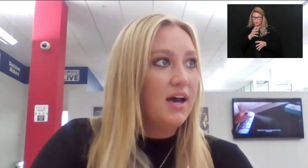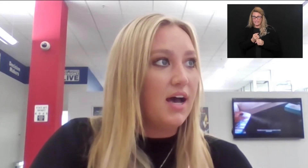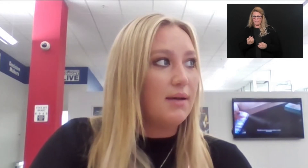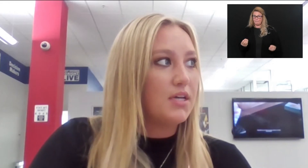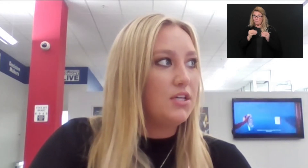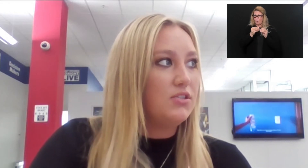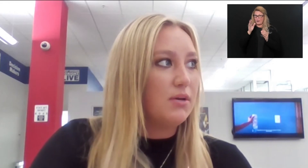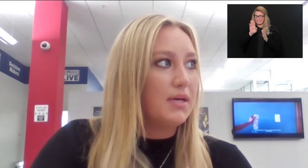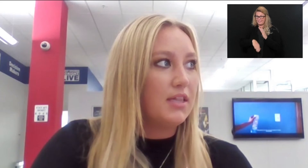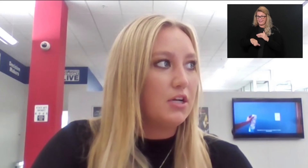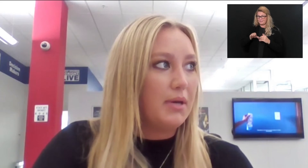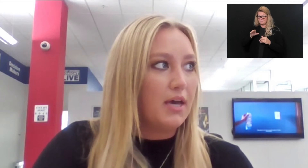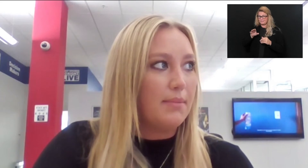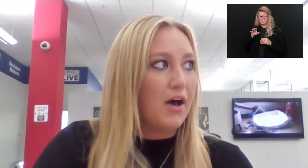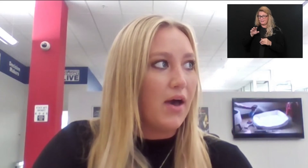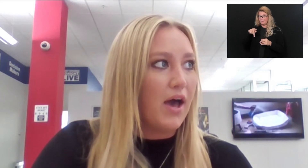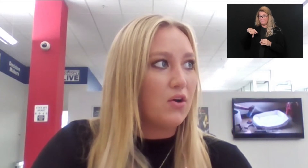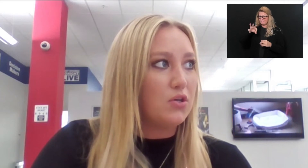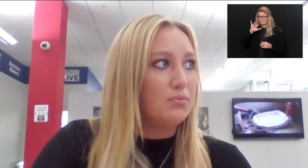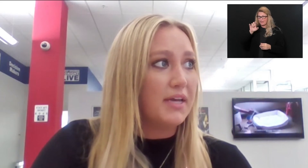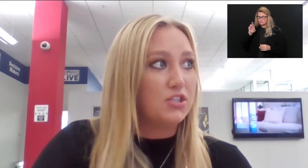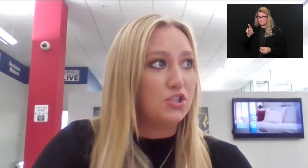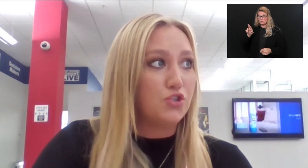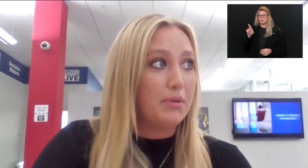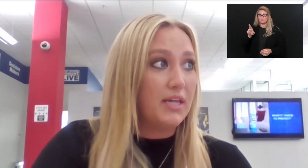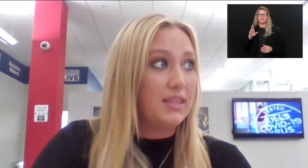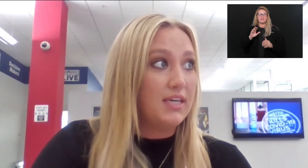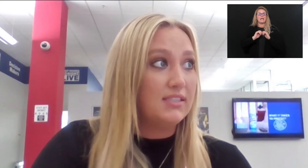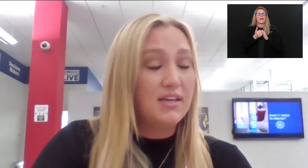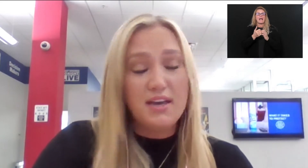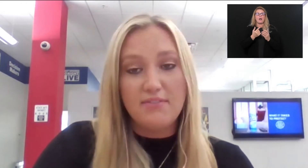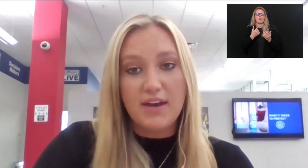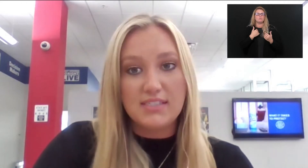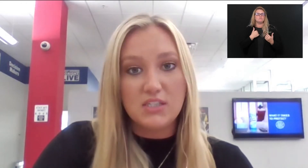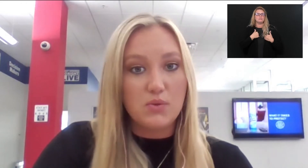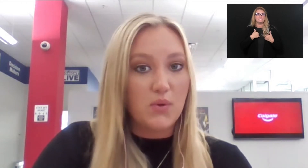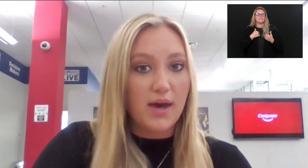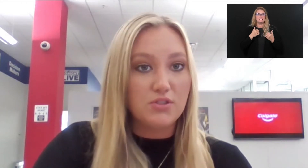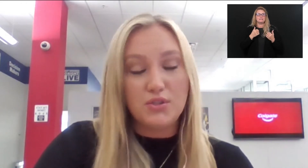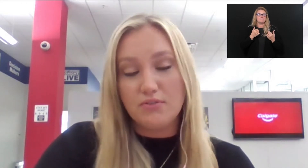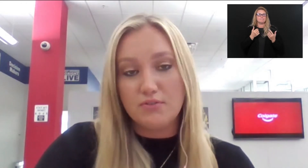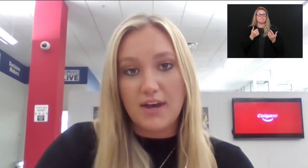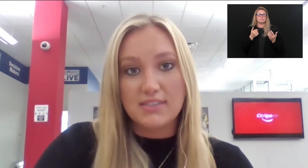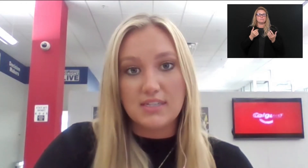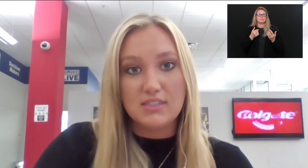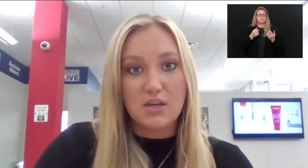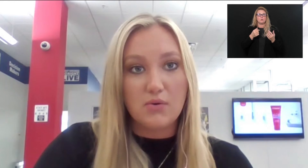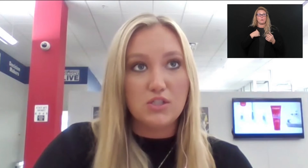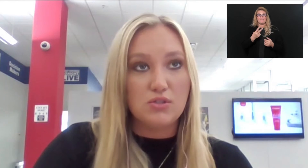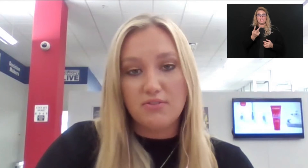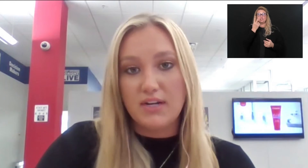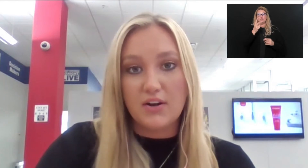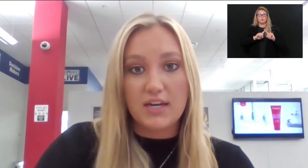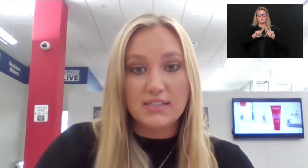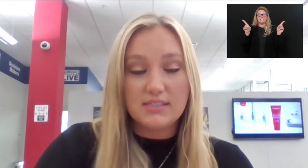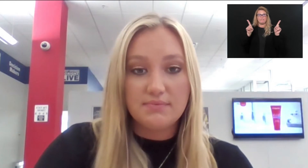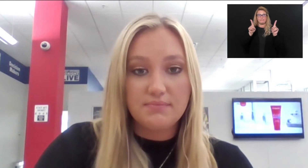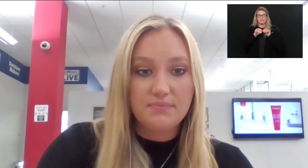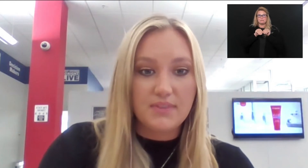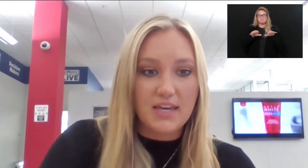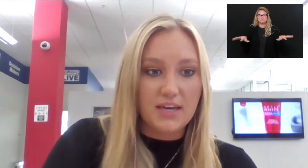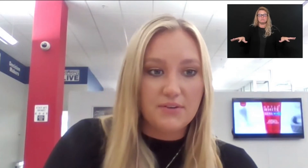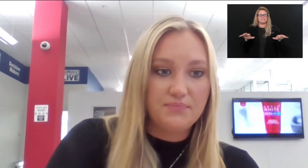vaccines. Could you tell me a little bit about how you plan on distributing these vaccines when you have two different vaccines going to different